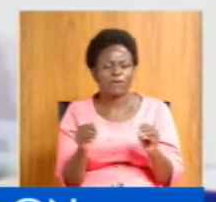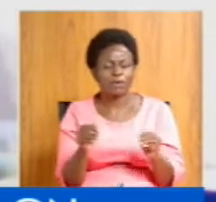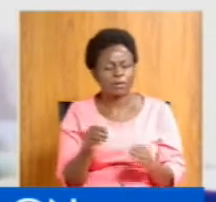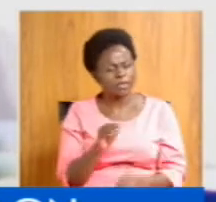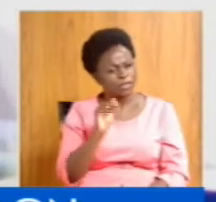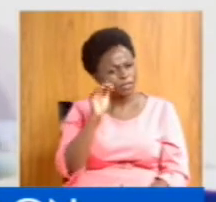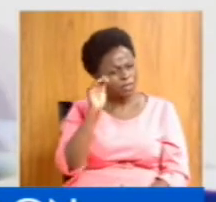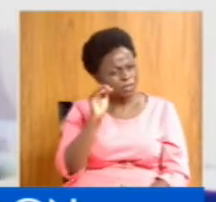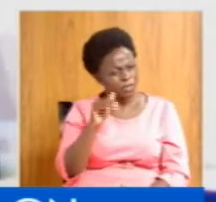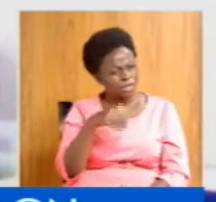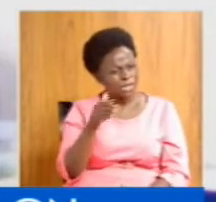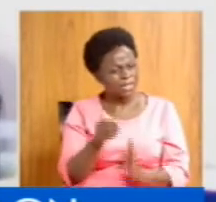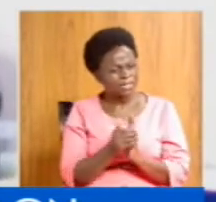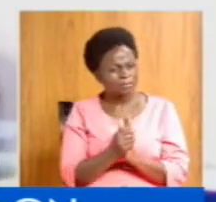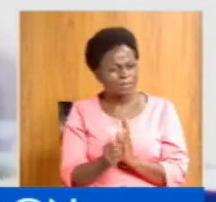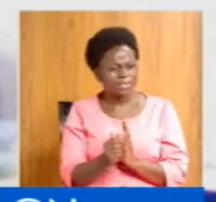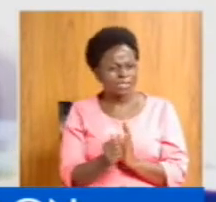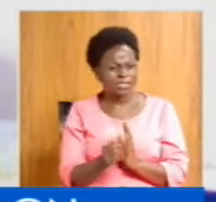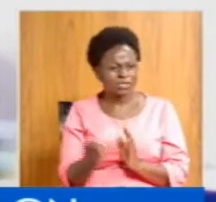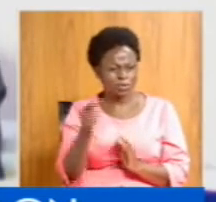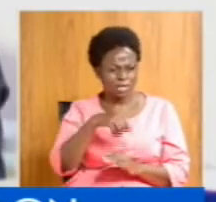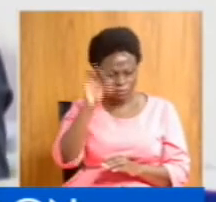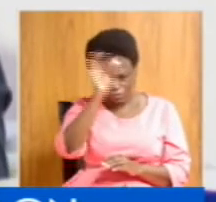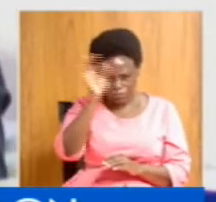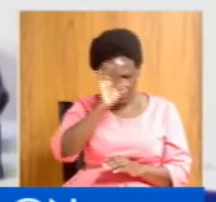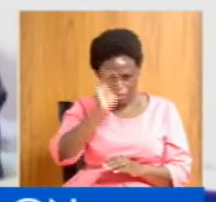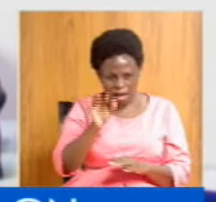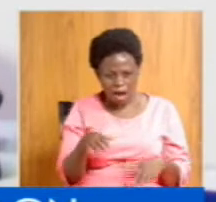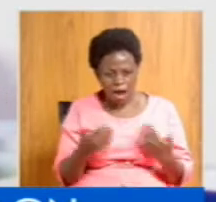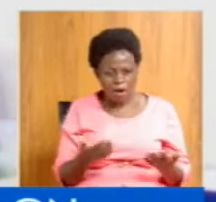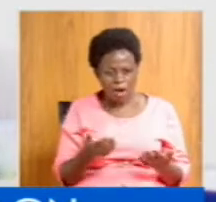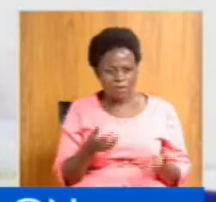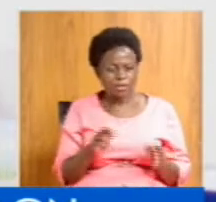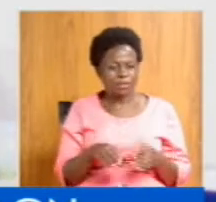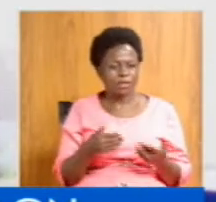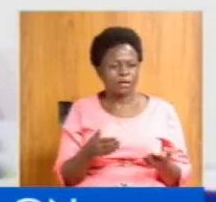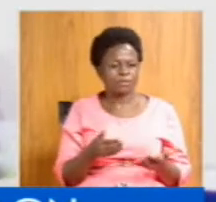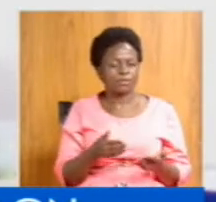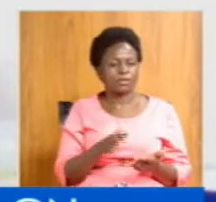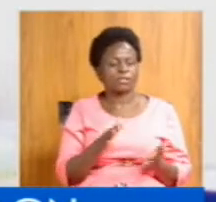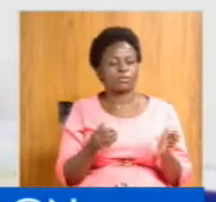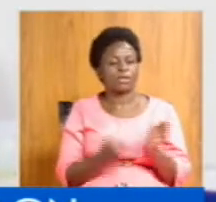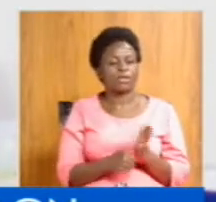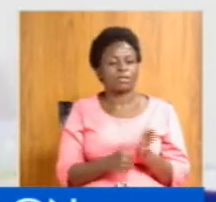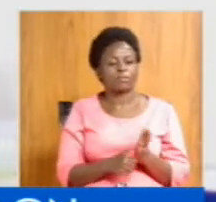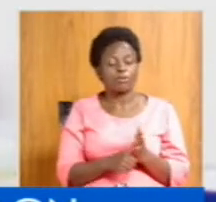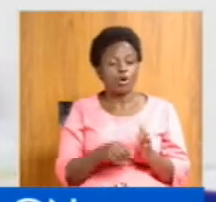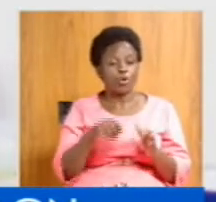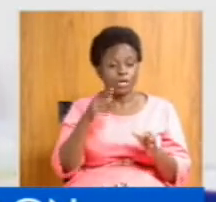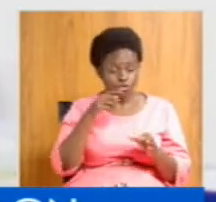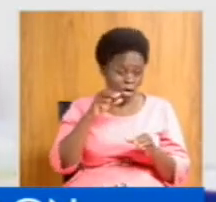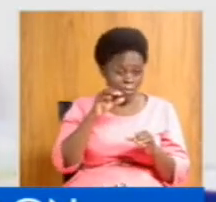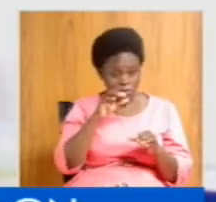you ask and it's an expert who came you really begin to wonder how this is happening and I think that's where the problem is when you talk about leakages